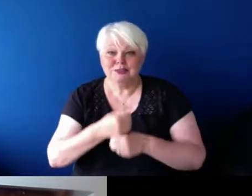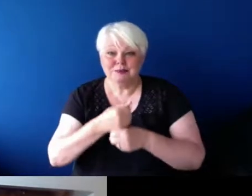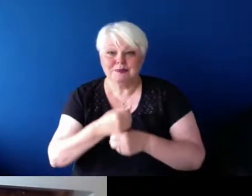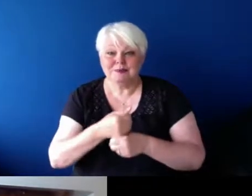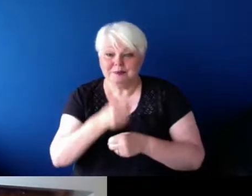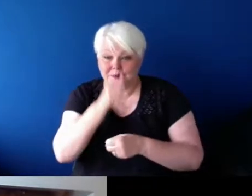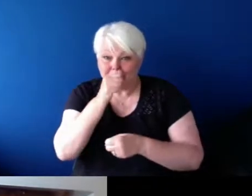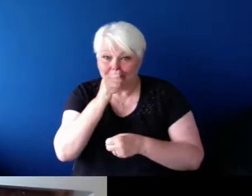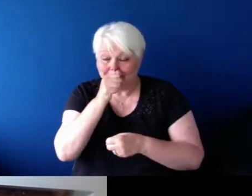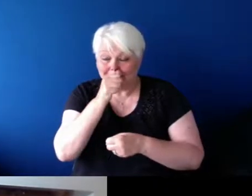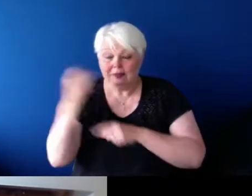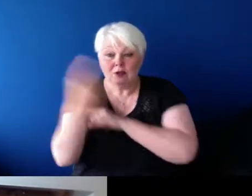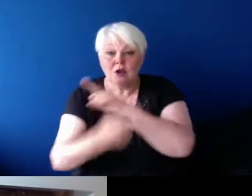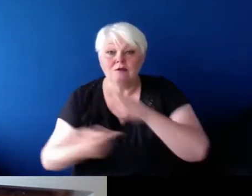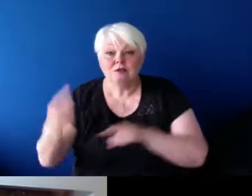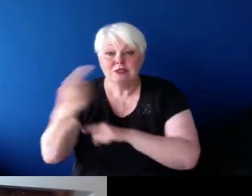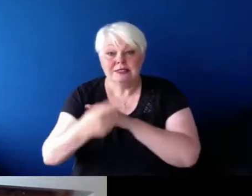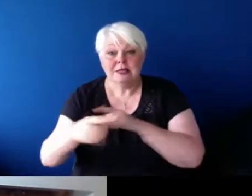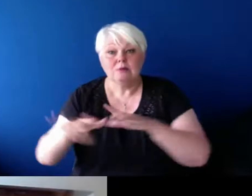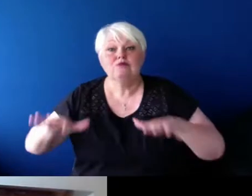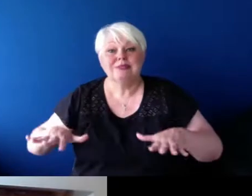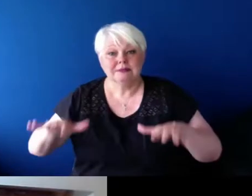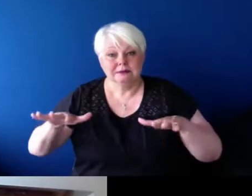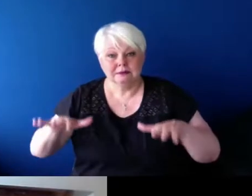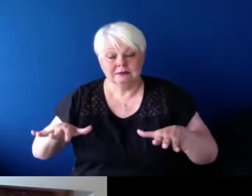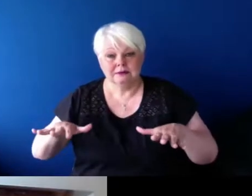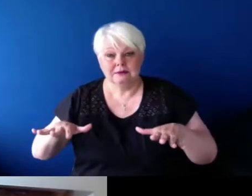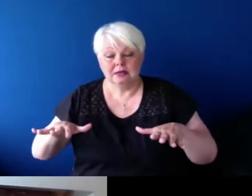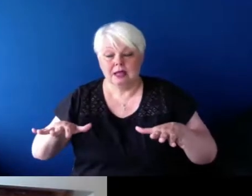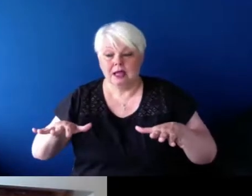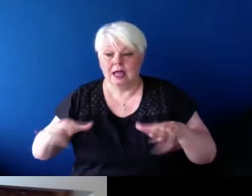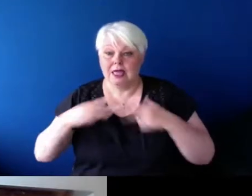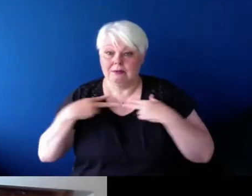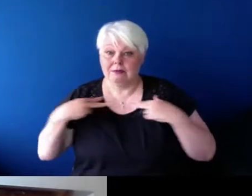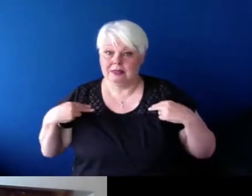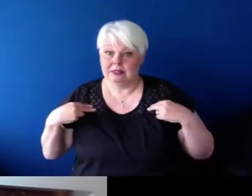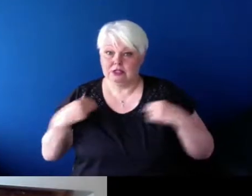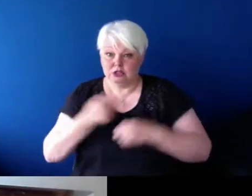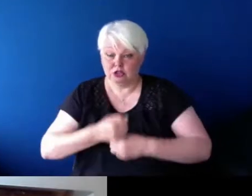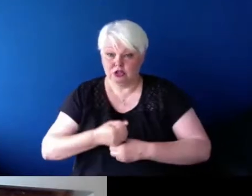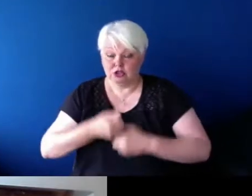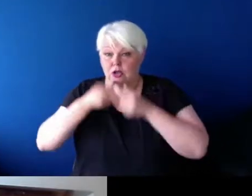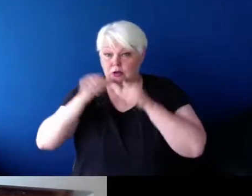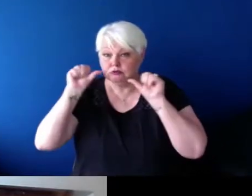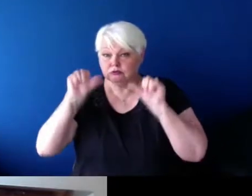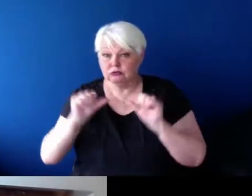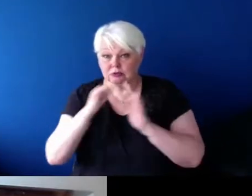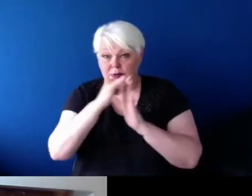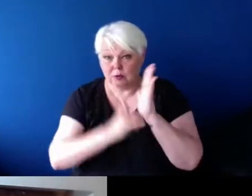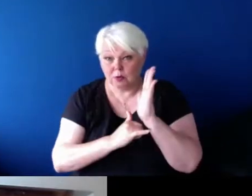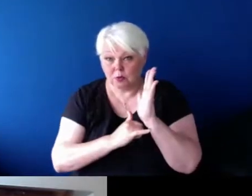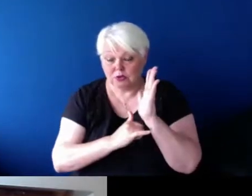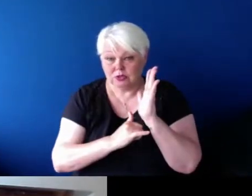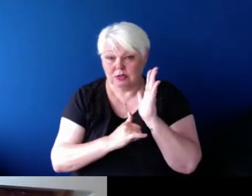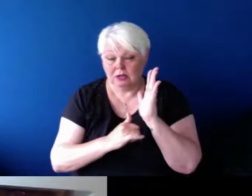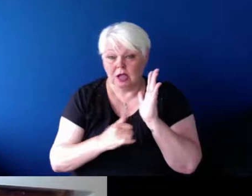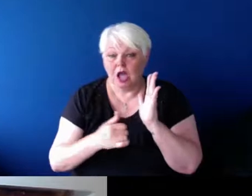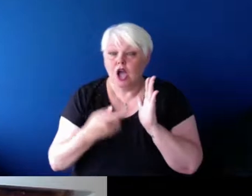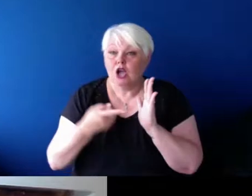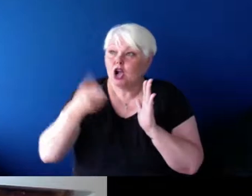Methodist Conference in Britain. And the Methodist Church approved a report in 2019 called God in Love Unites